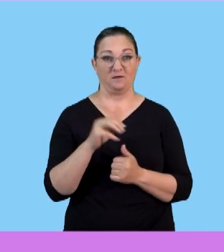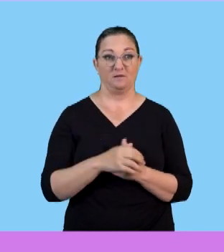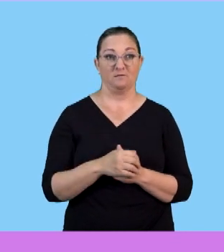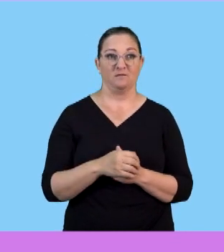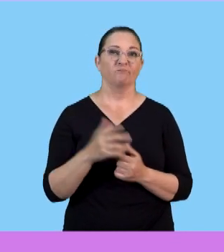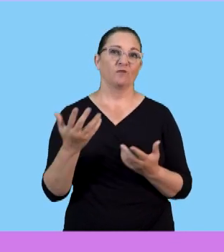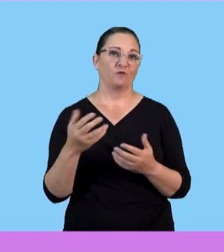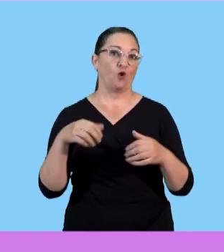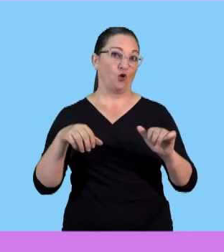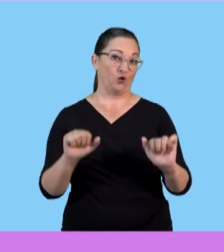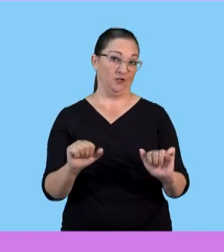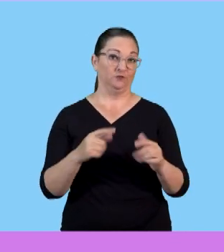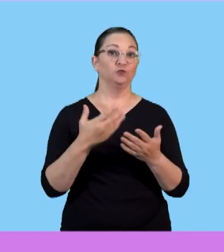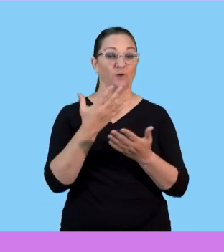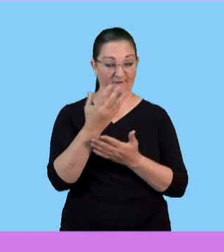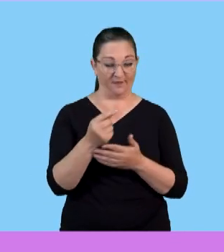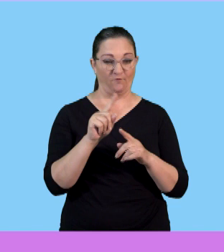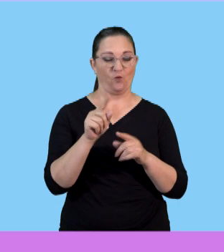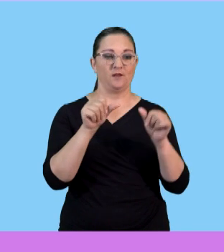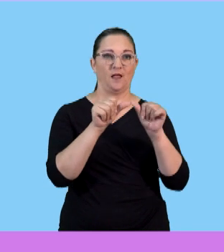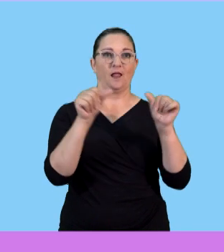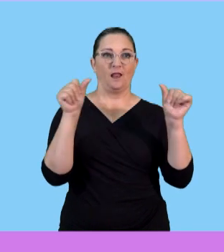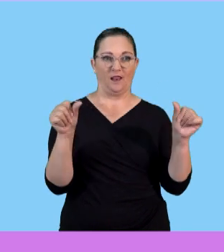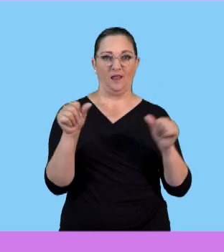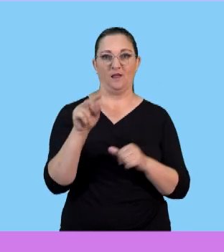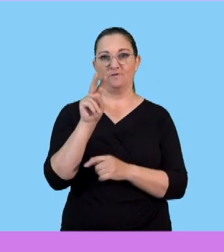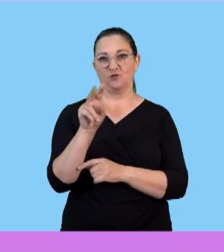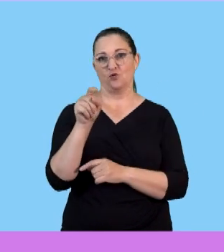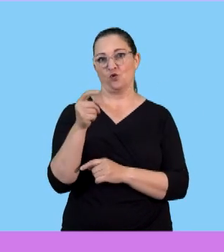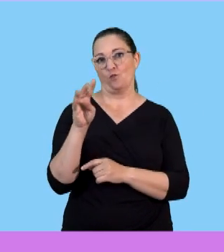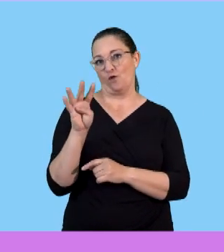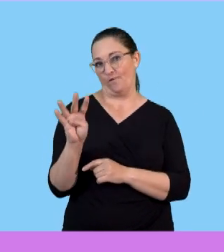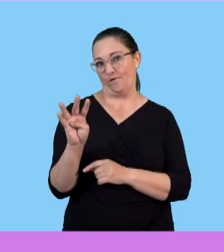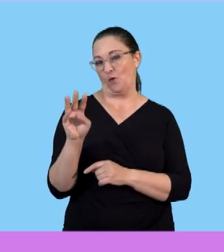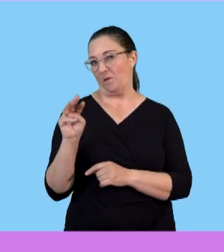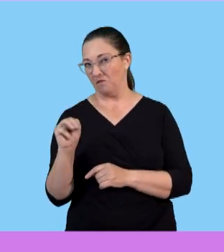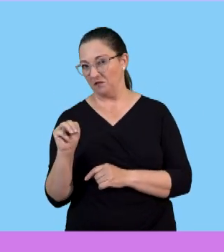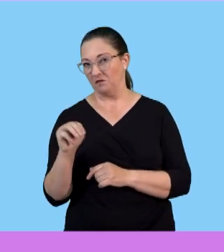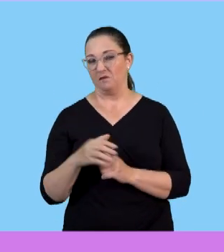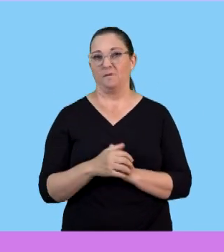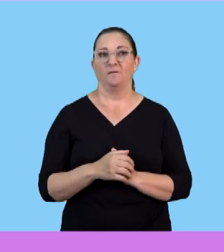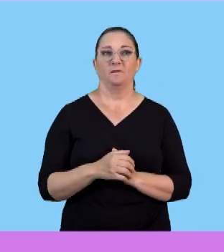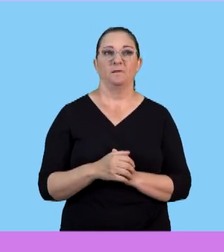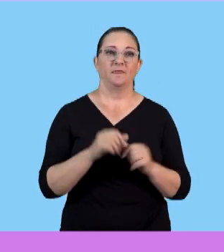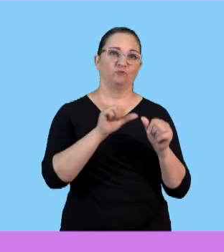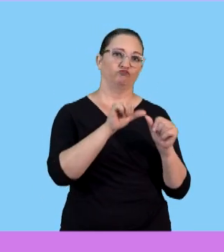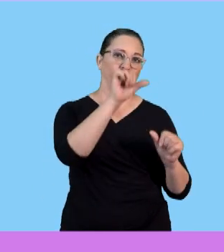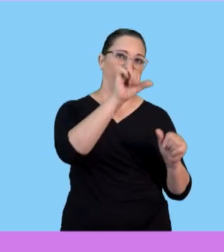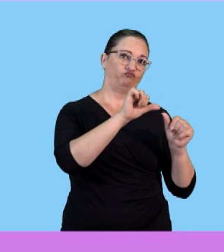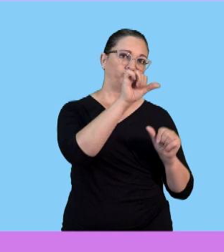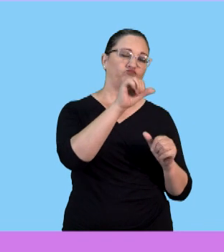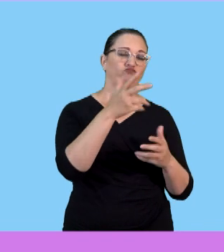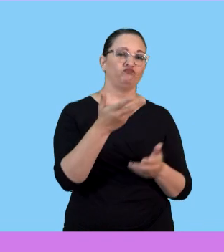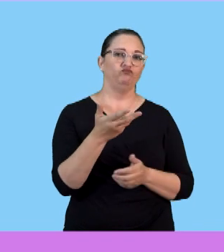the couch, we have the length as 2,4 meters and the